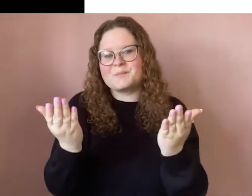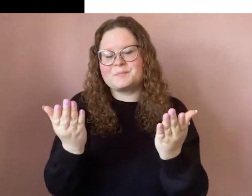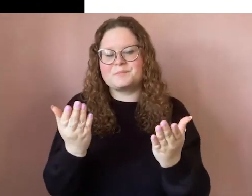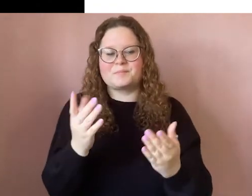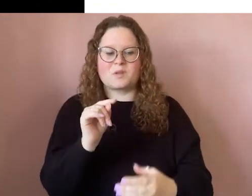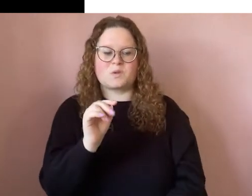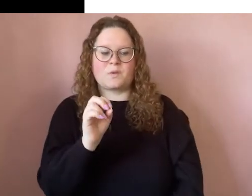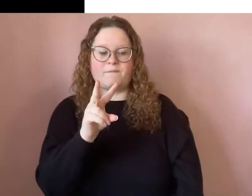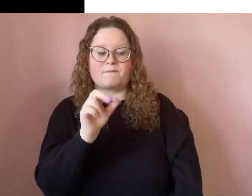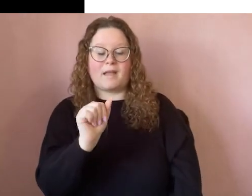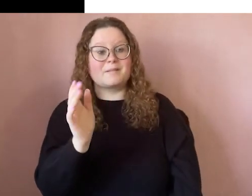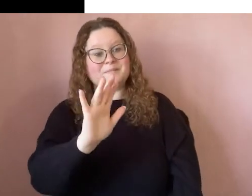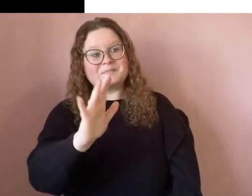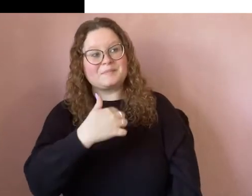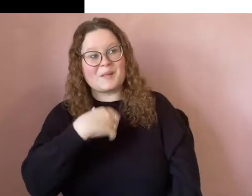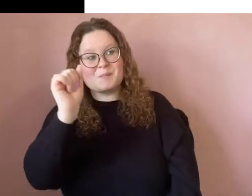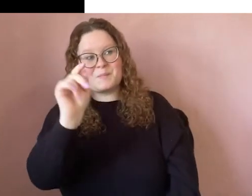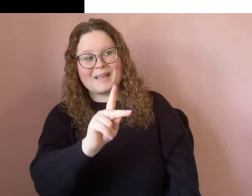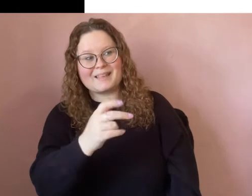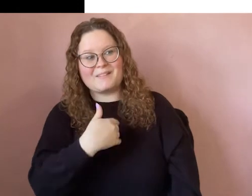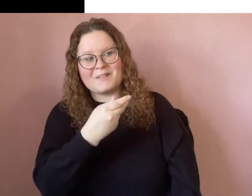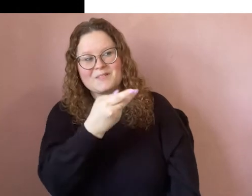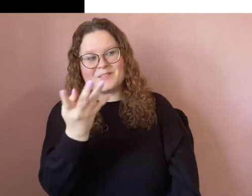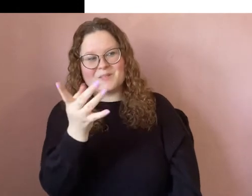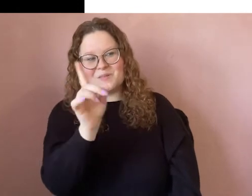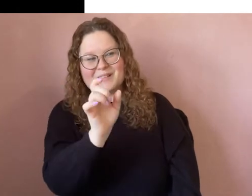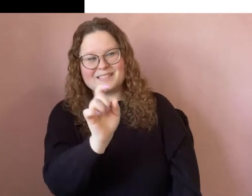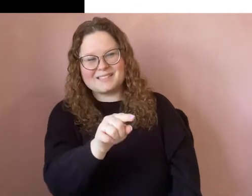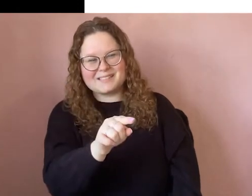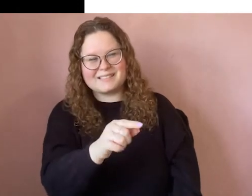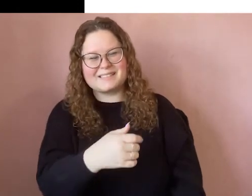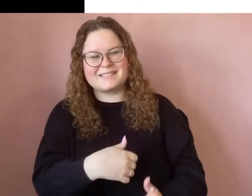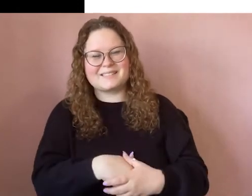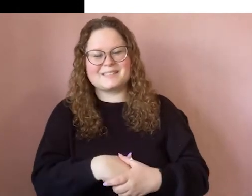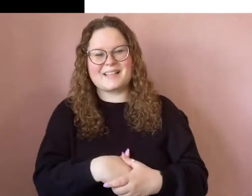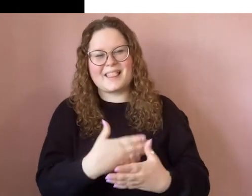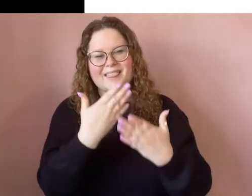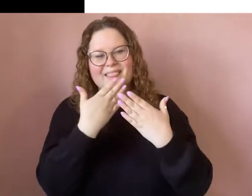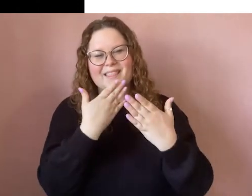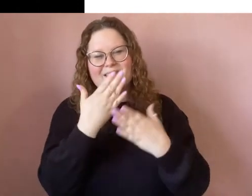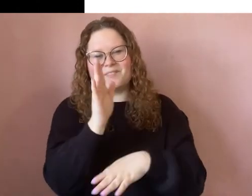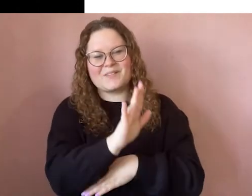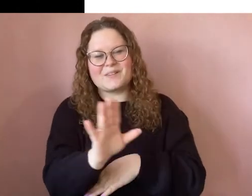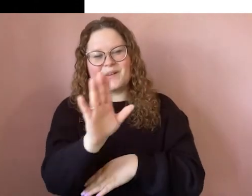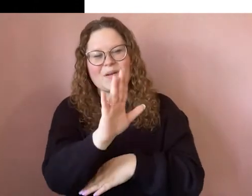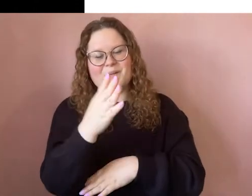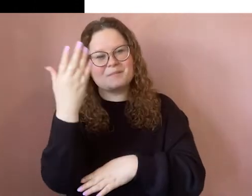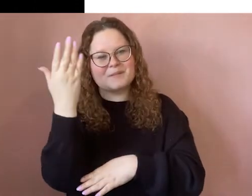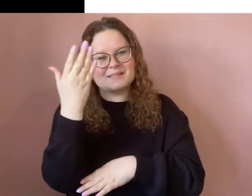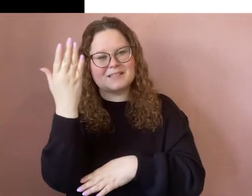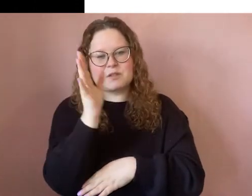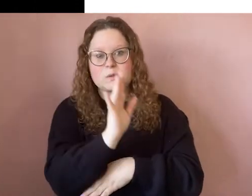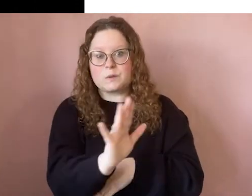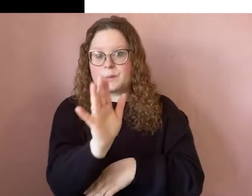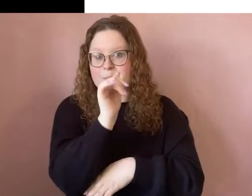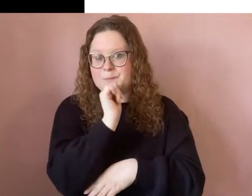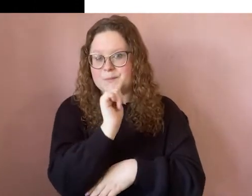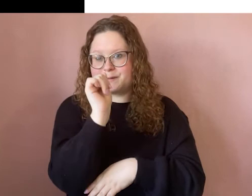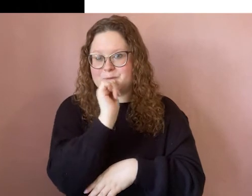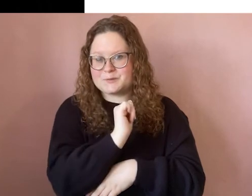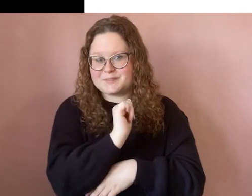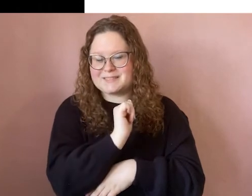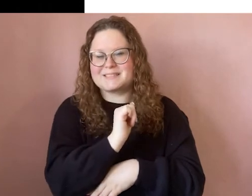evening. Humanity is now the most vital asset we have